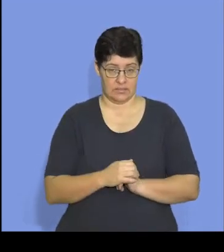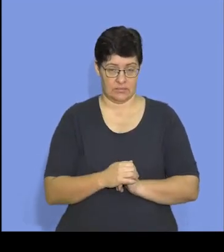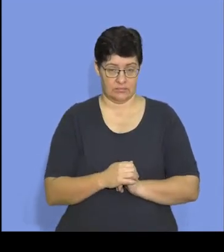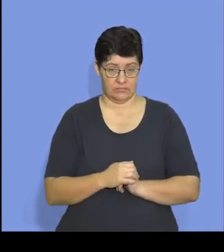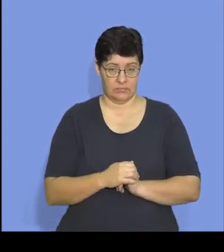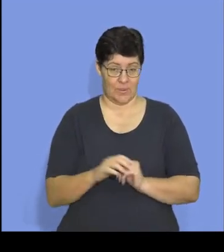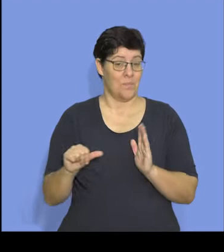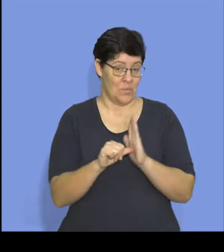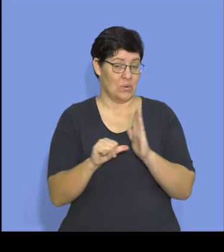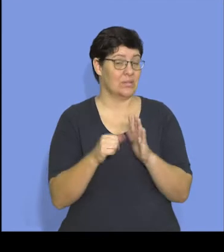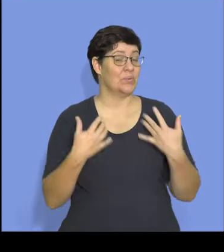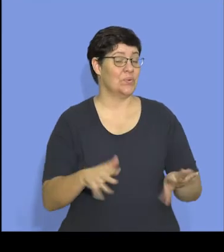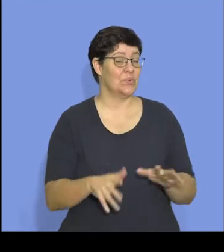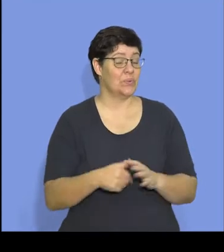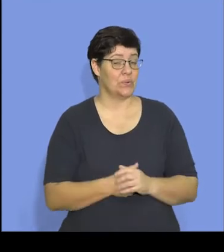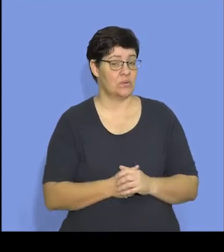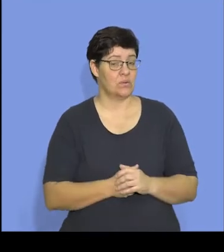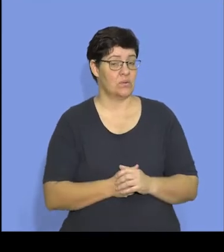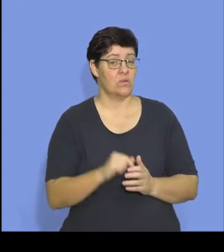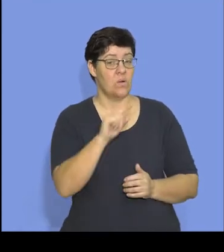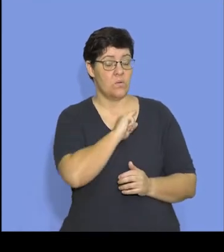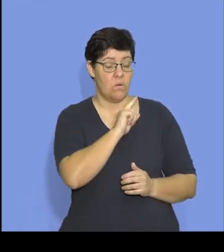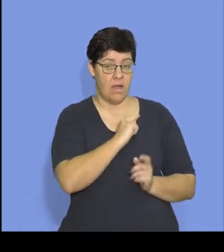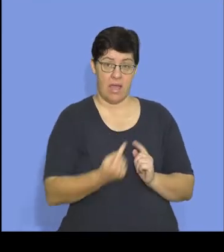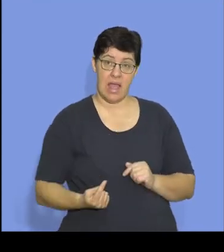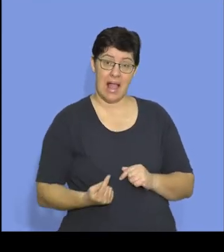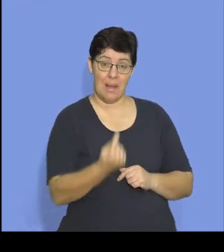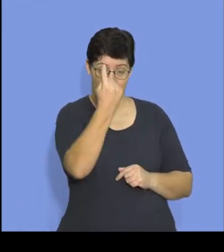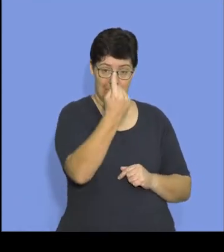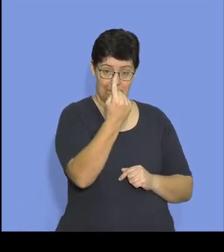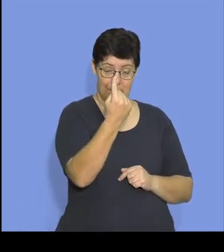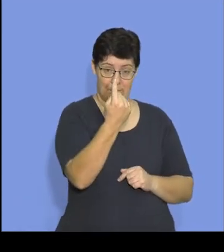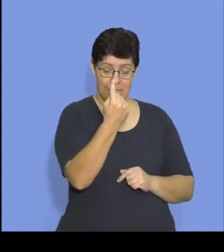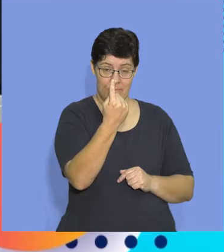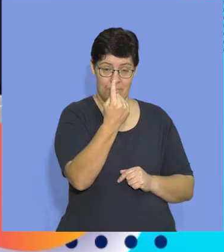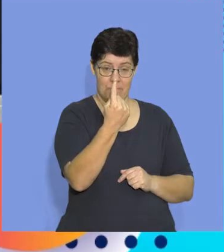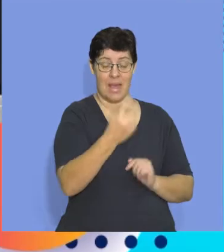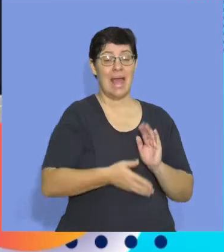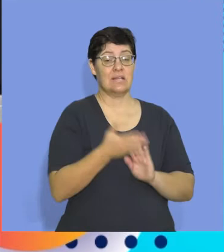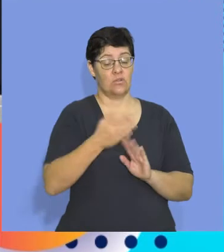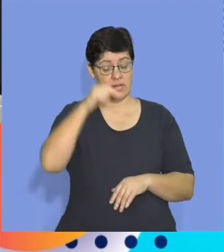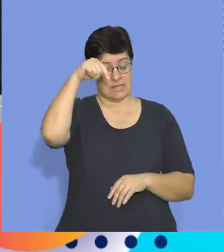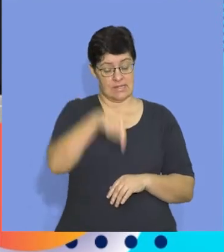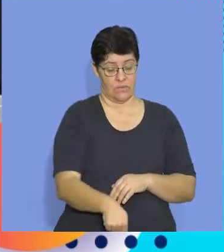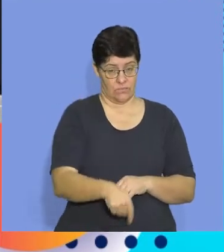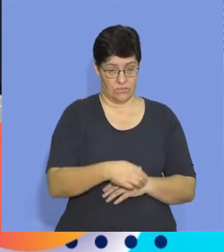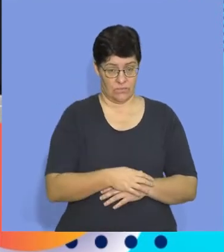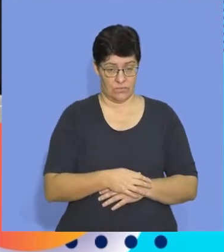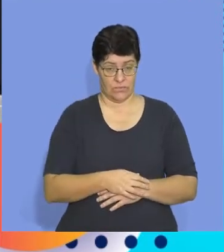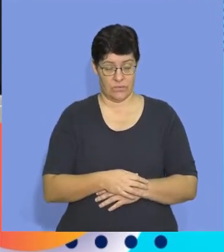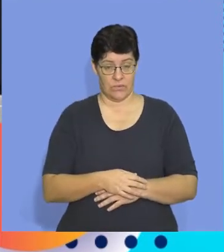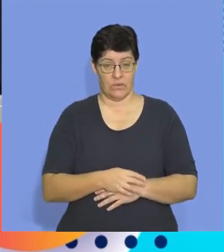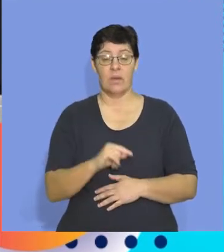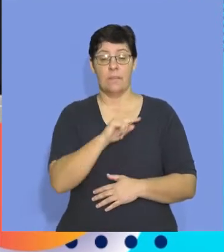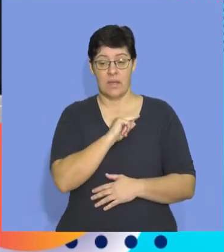That's important because the object's going up, acceleration comes down, so that means as